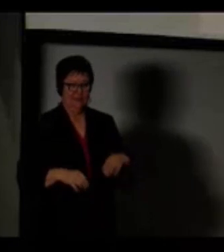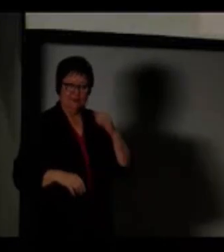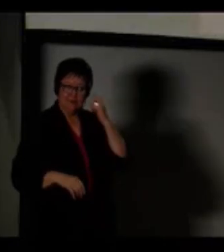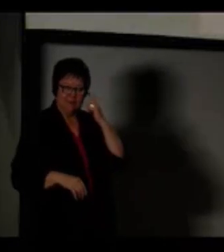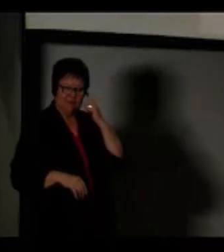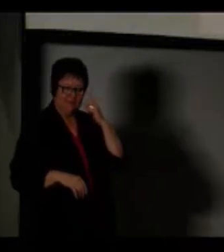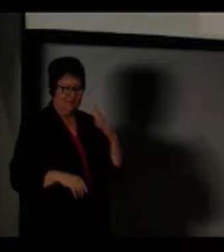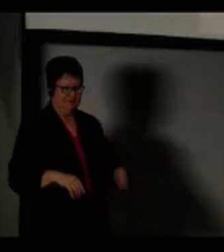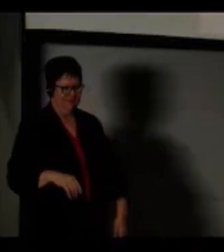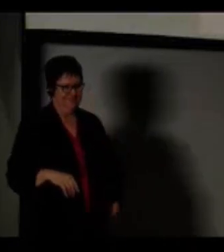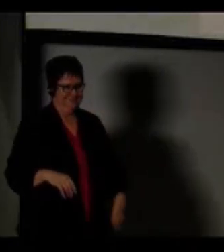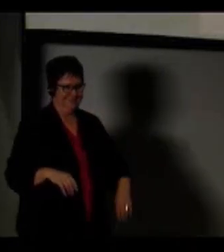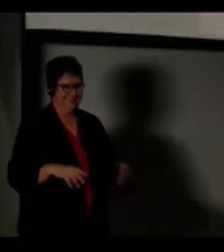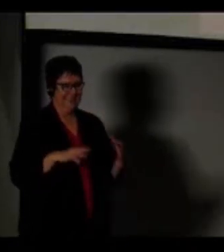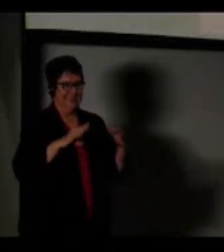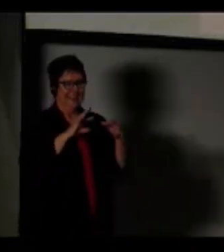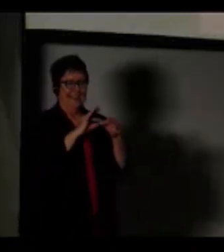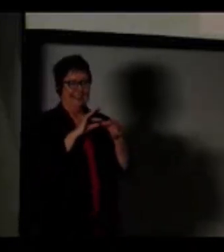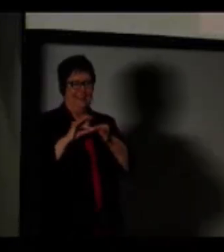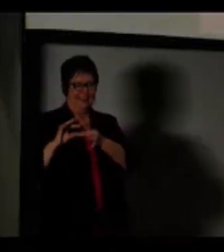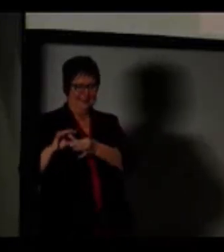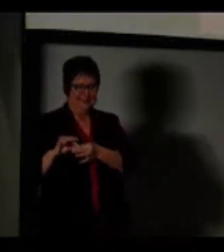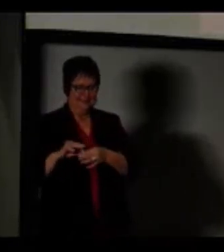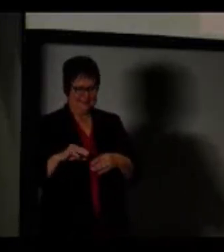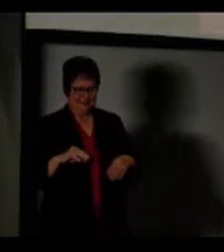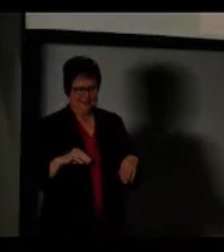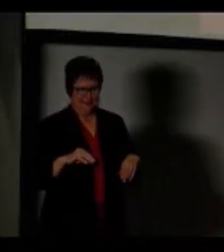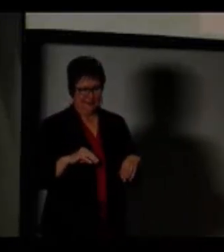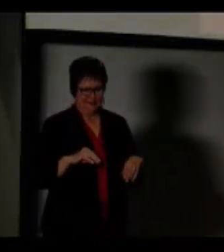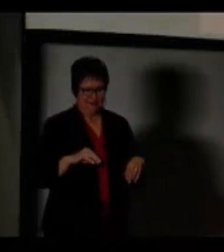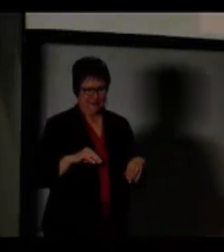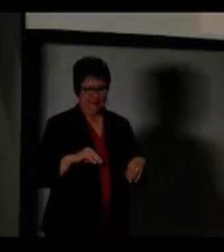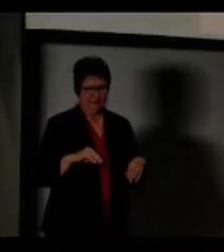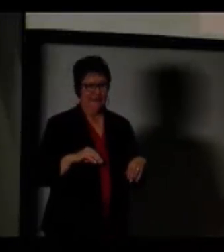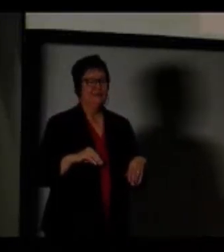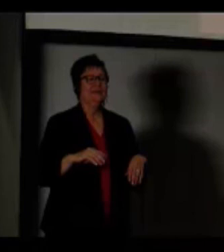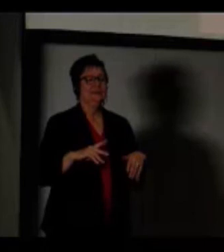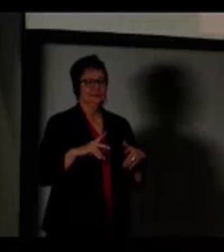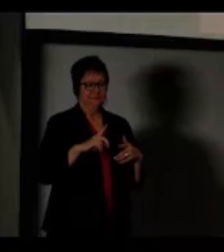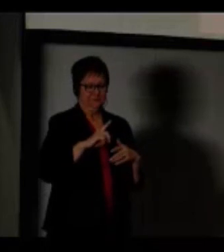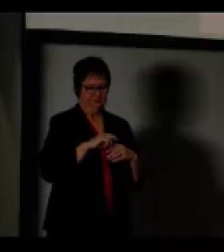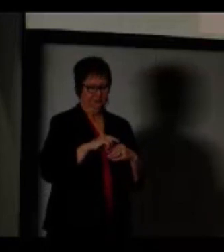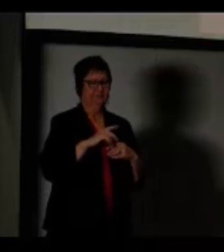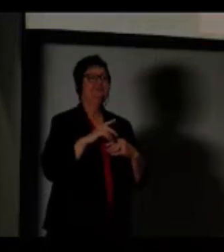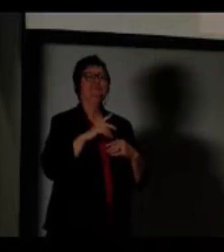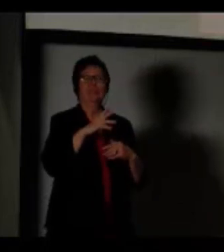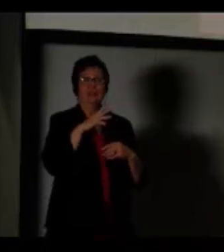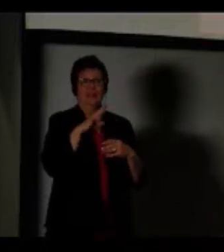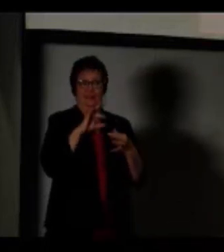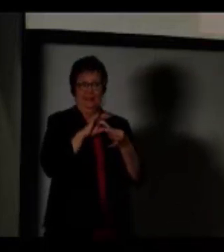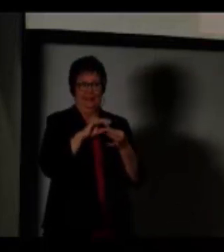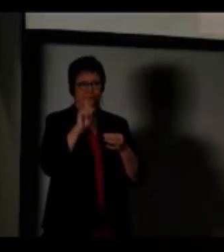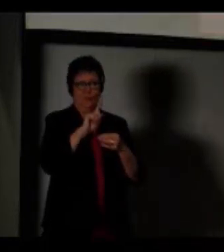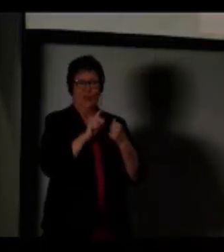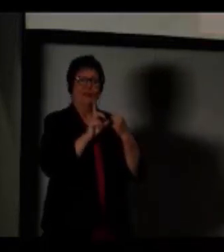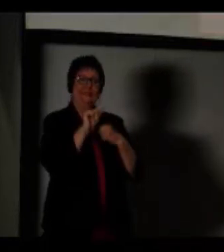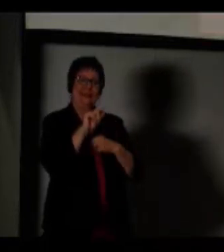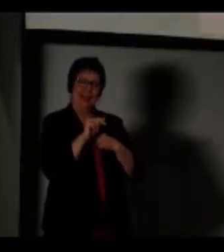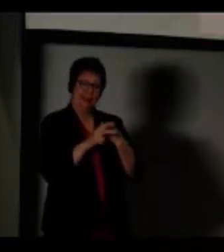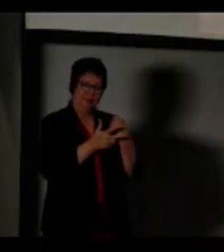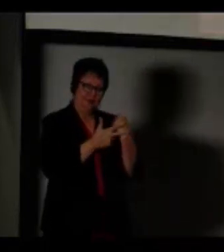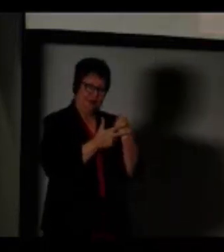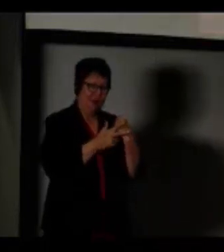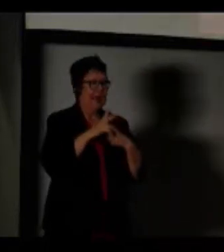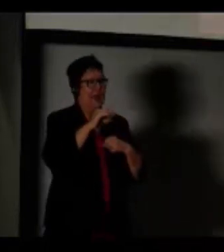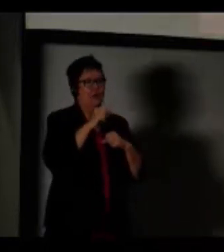together, links to the GitHub site where the American Art Collaborative data is stored, and also where all the nitty-gritty